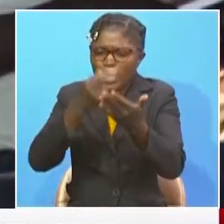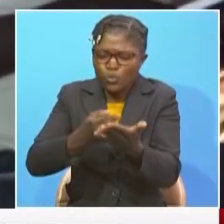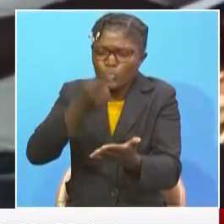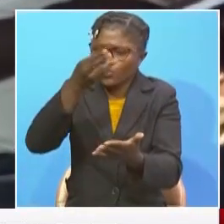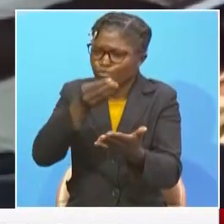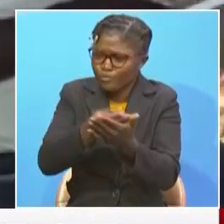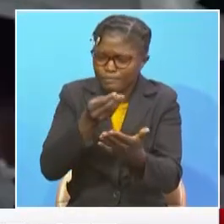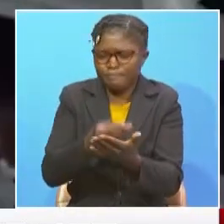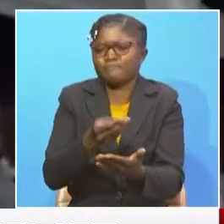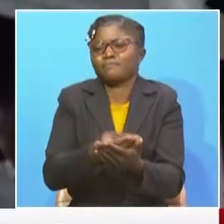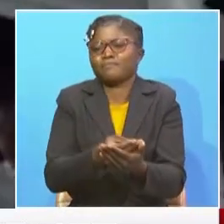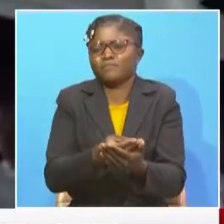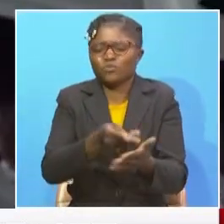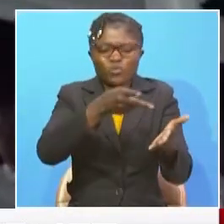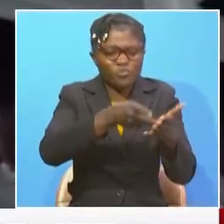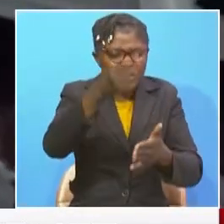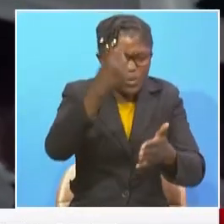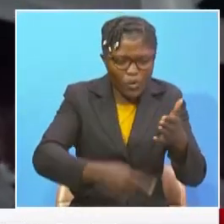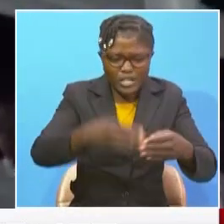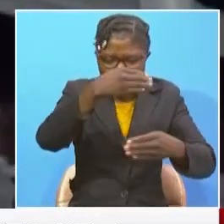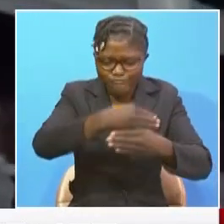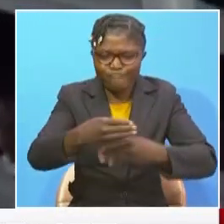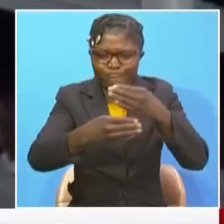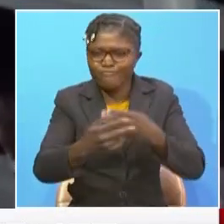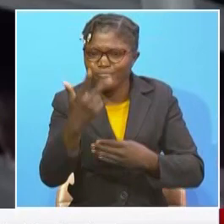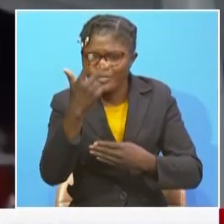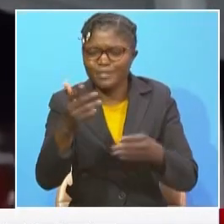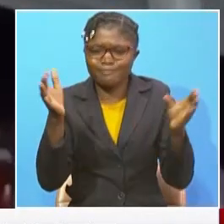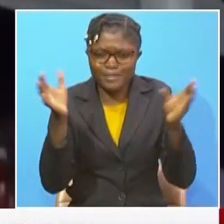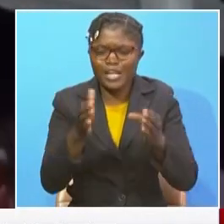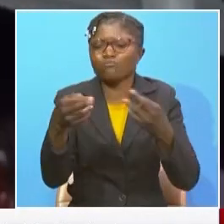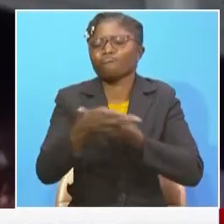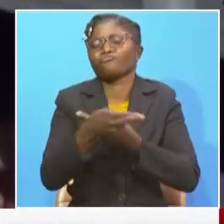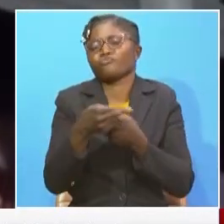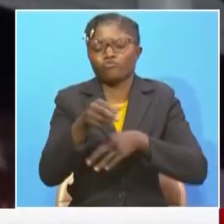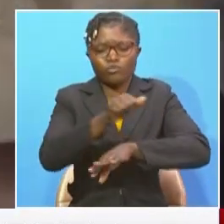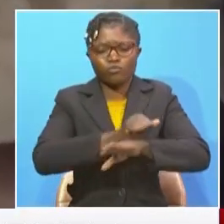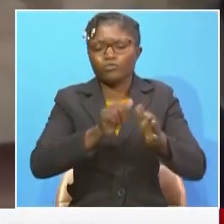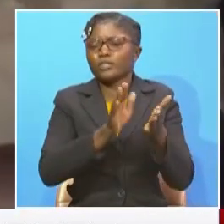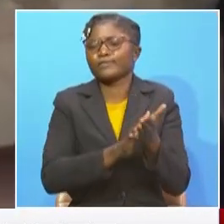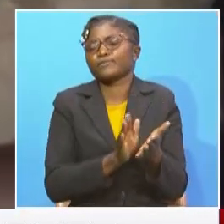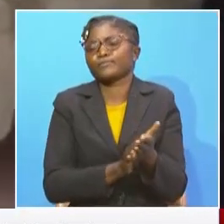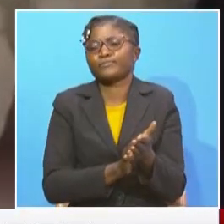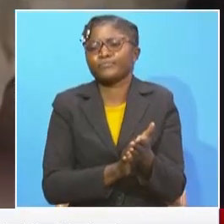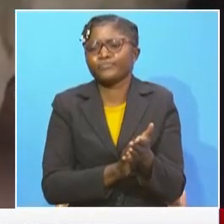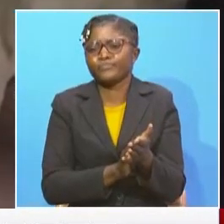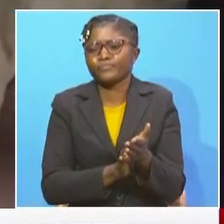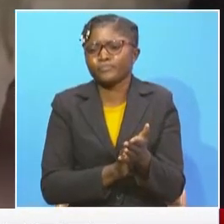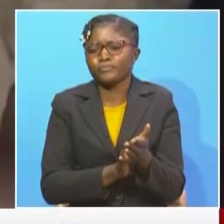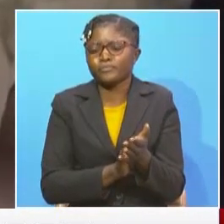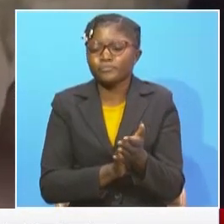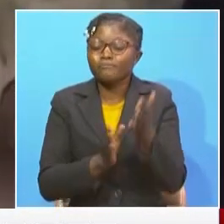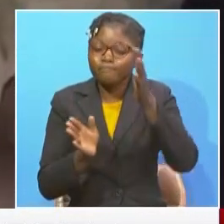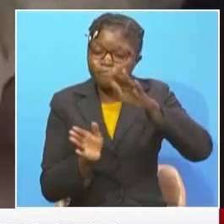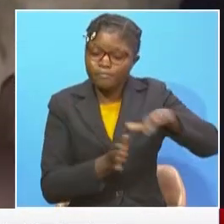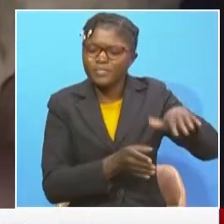funds to build the much-needed classroom block, the 1x3 that you're looking for here for the secondary school. The development elected Serenja